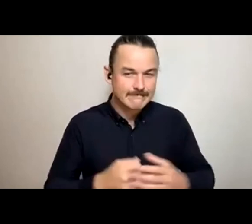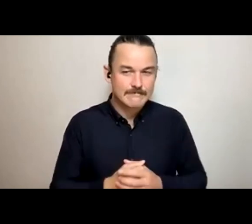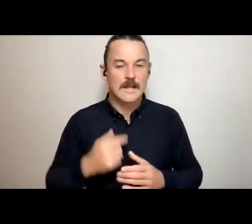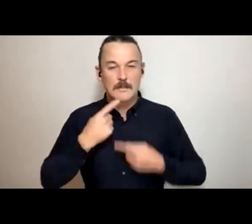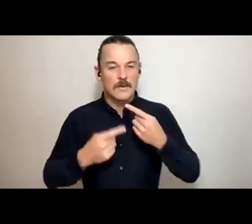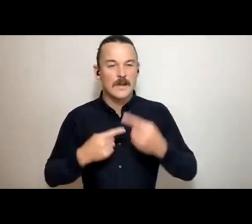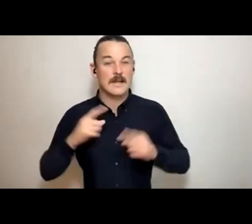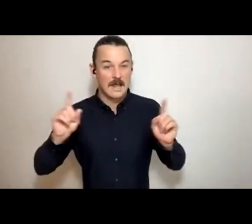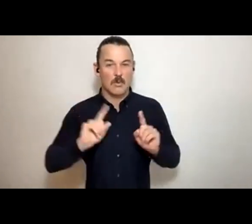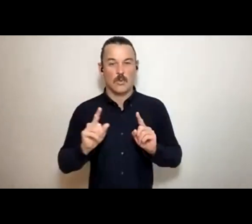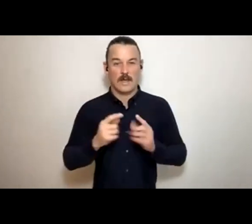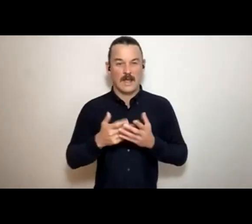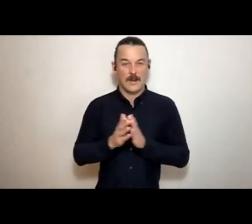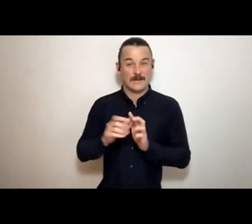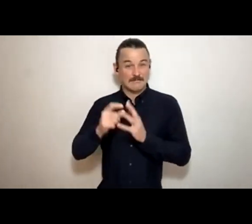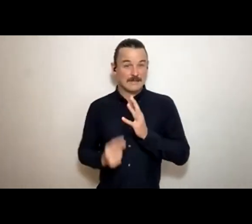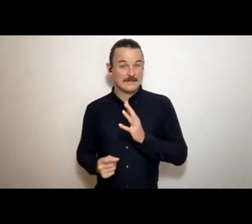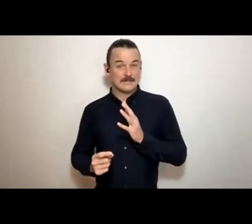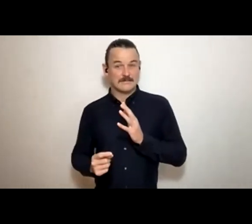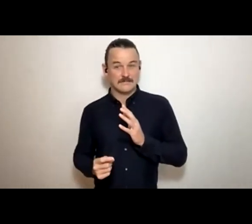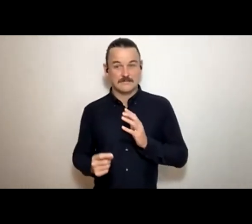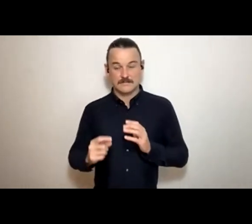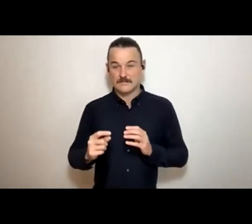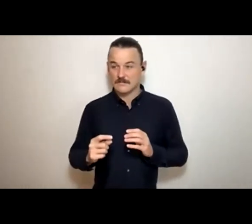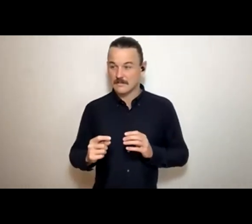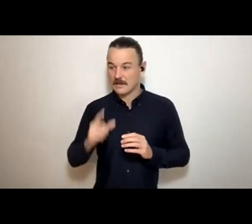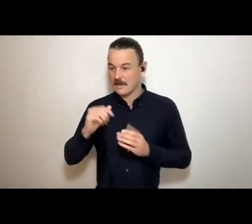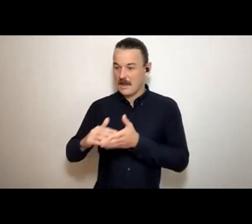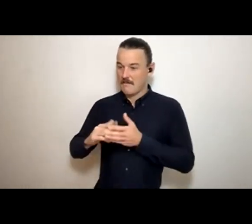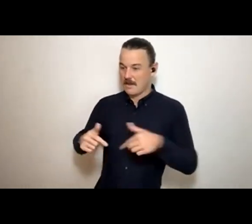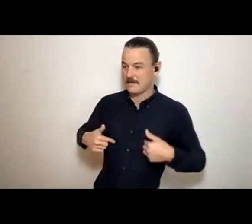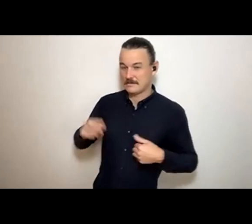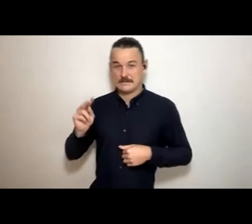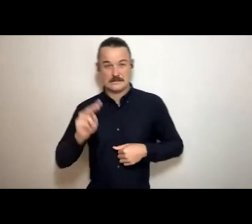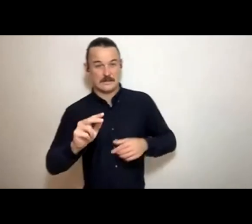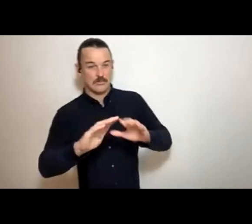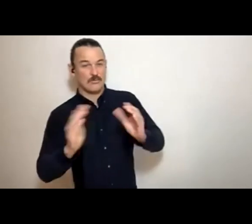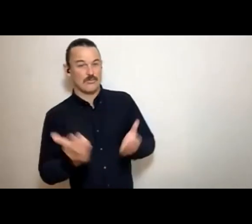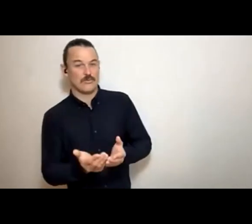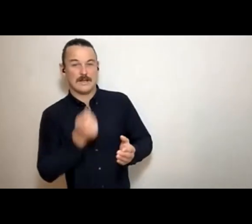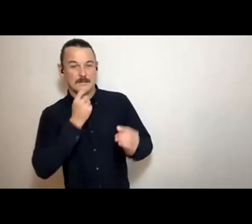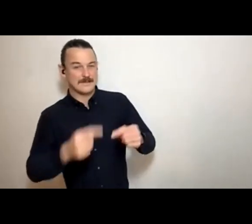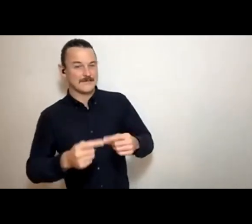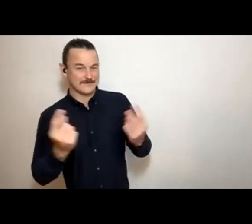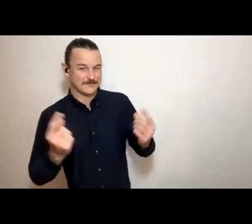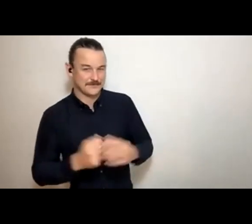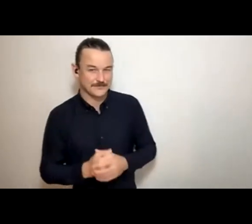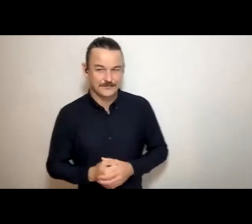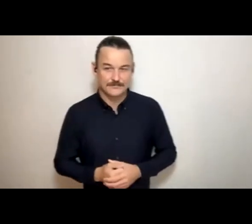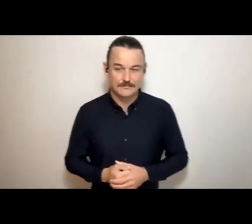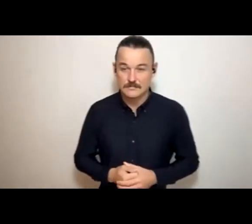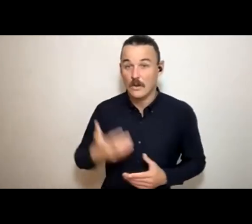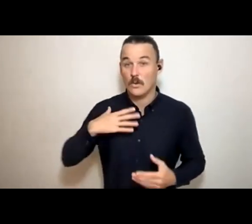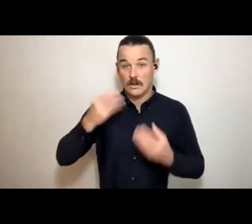can, um, um, sort of see and see the world differently. And I just, you know, couldn't start without saying that I really enjoyed,